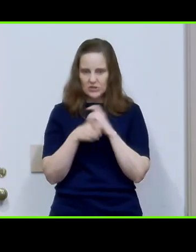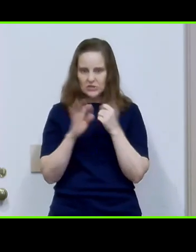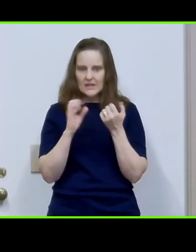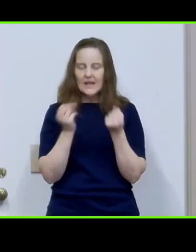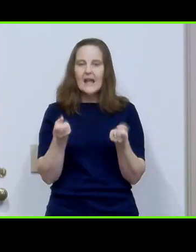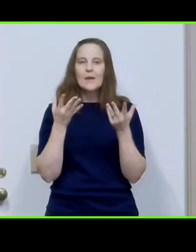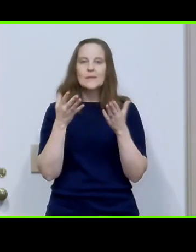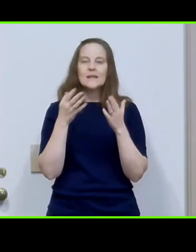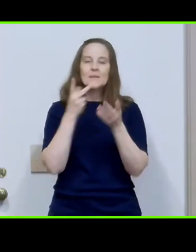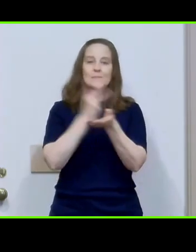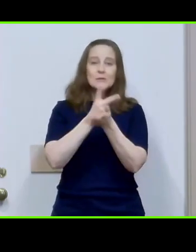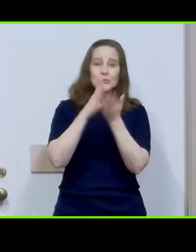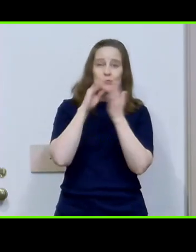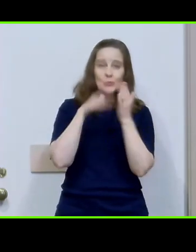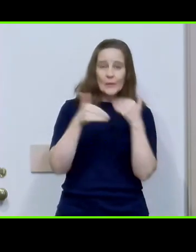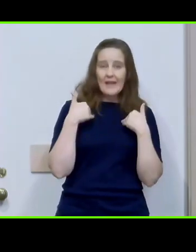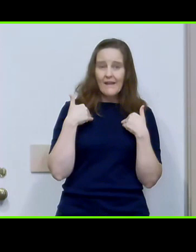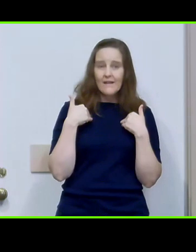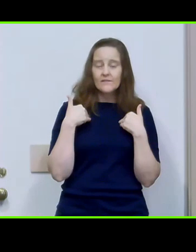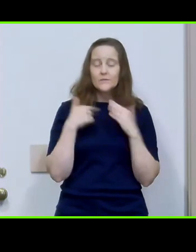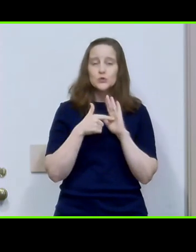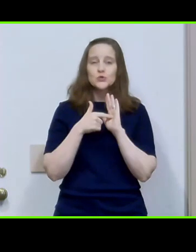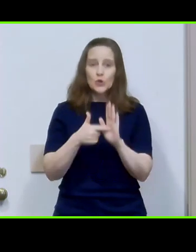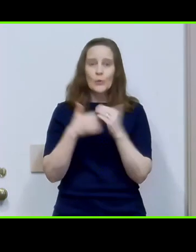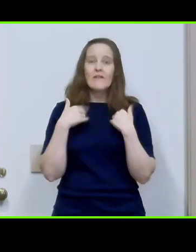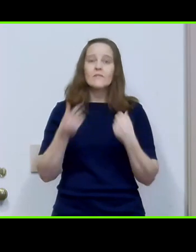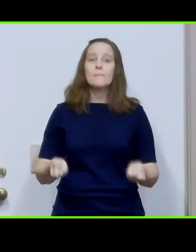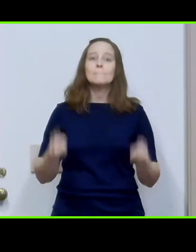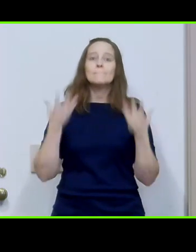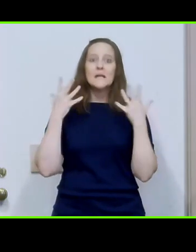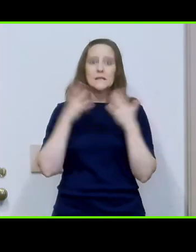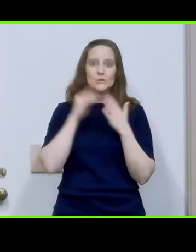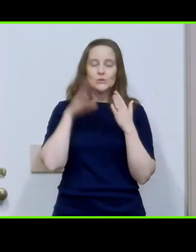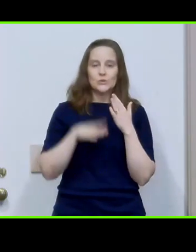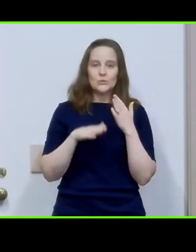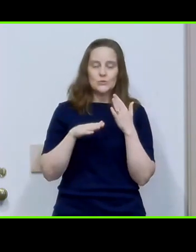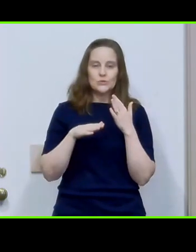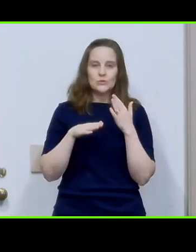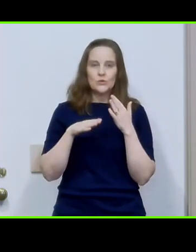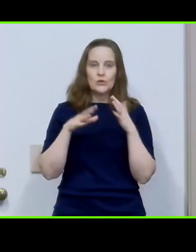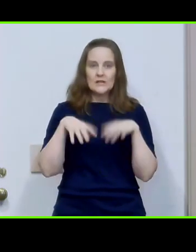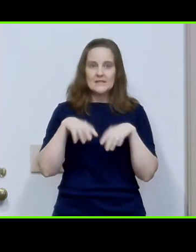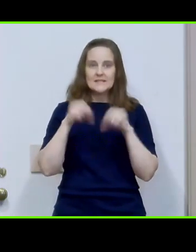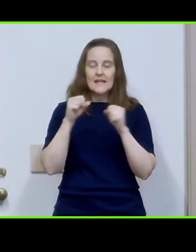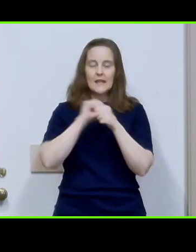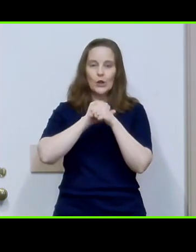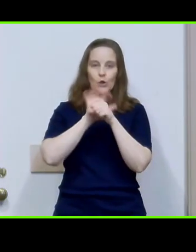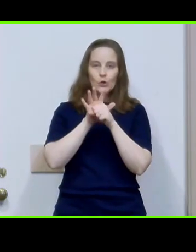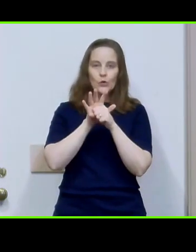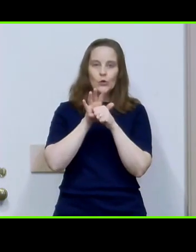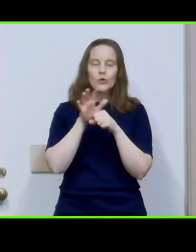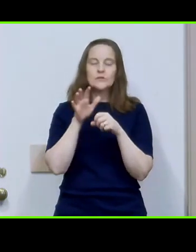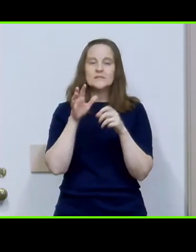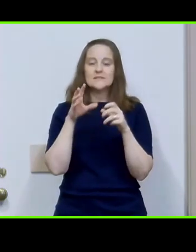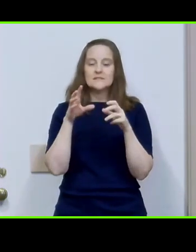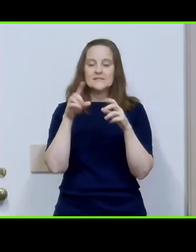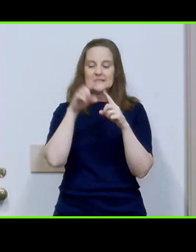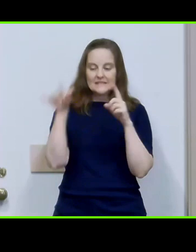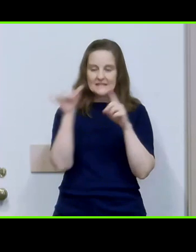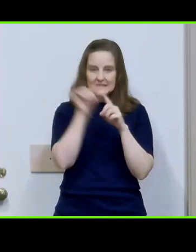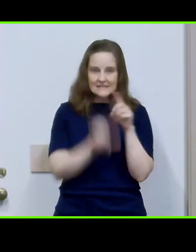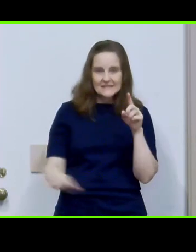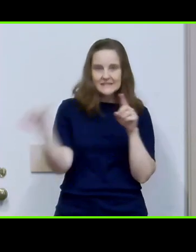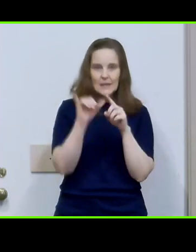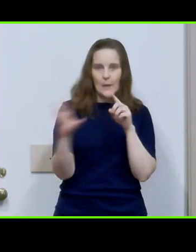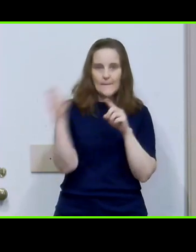that we've had show that we have a huge number of students who are taking the countercyclical path back to college to improve their